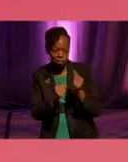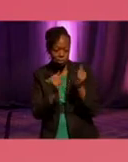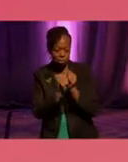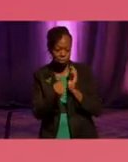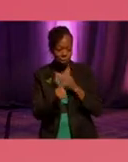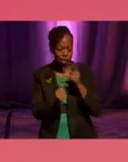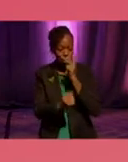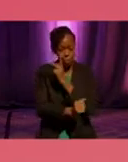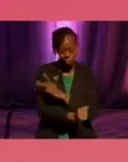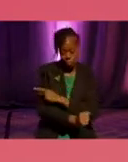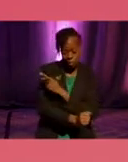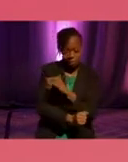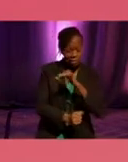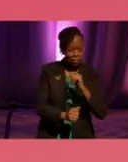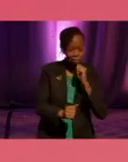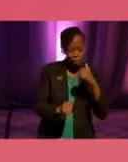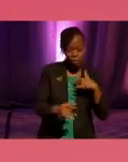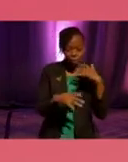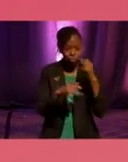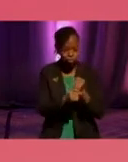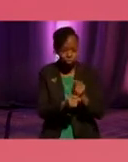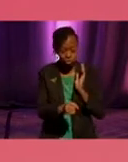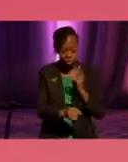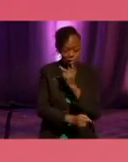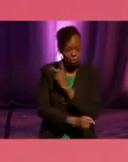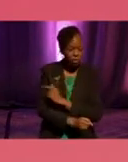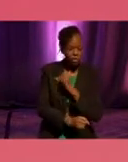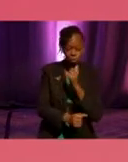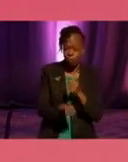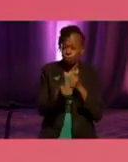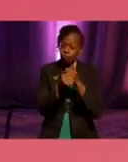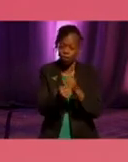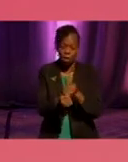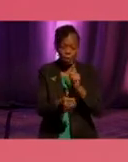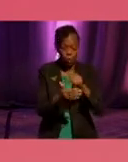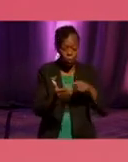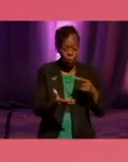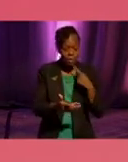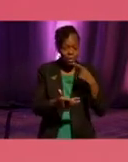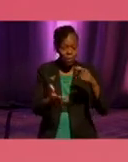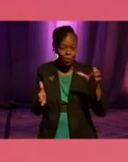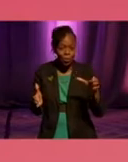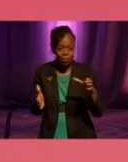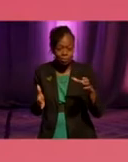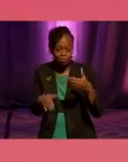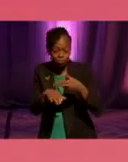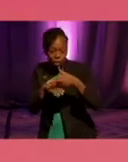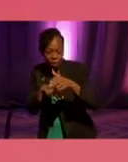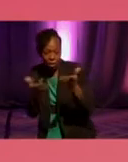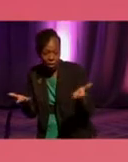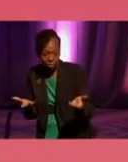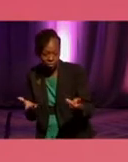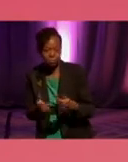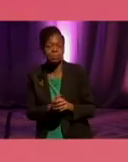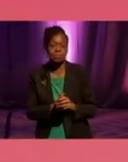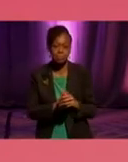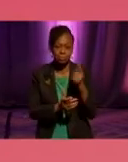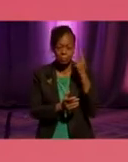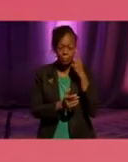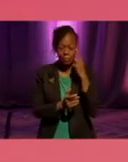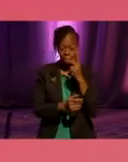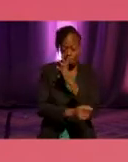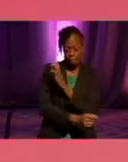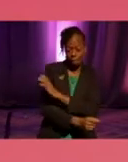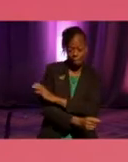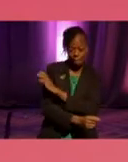follow through with the recommendations, which will have long-term impact on the health outcomes. I think the